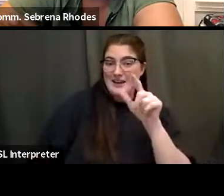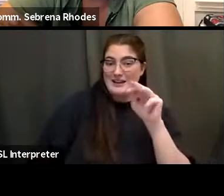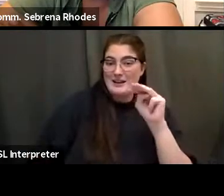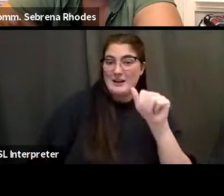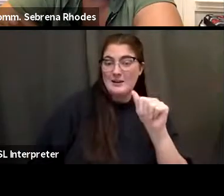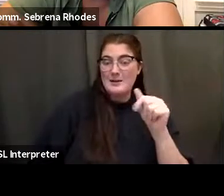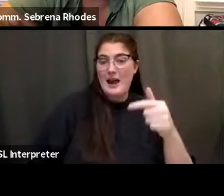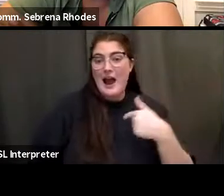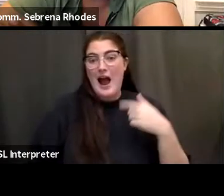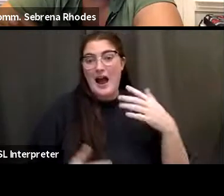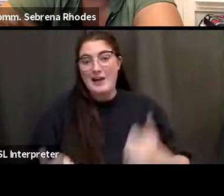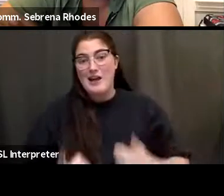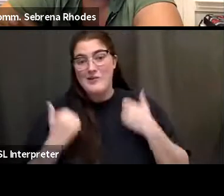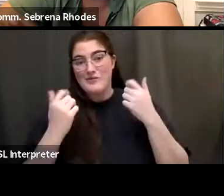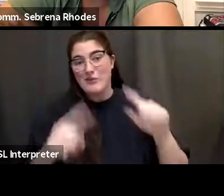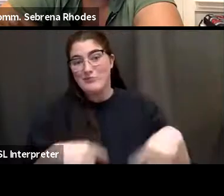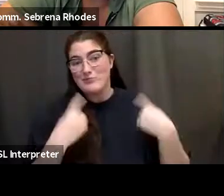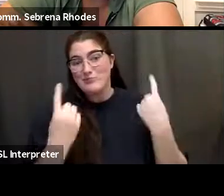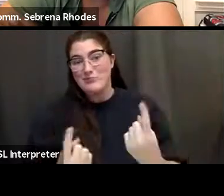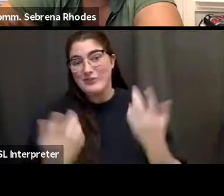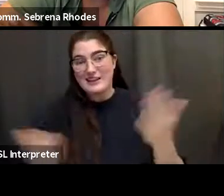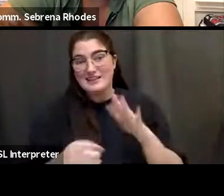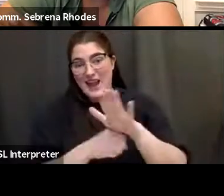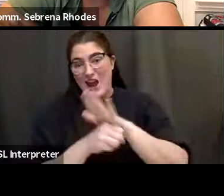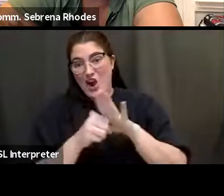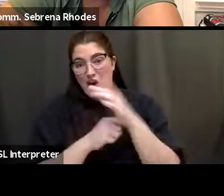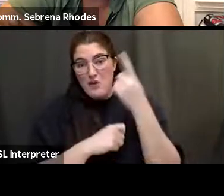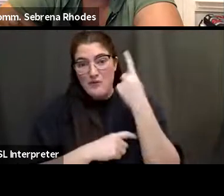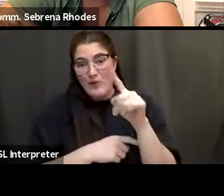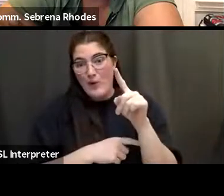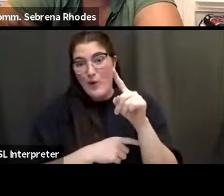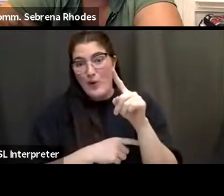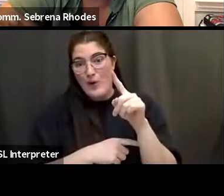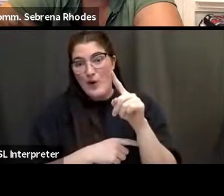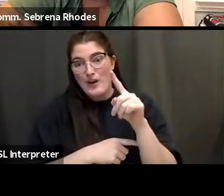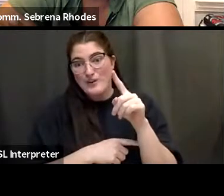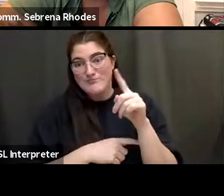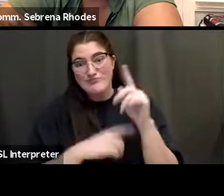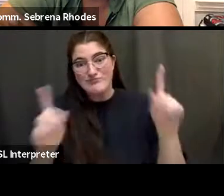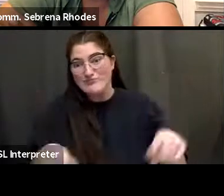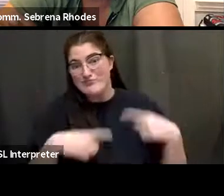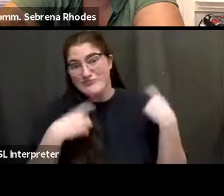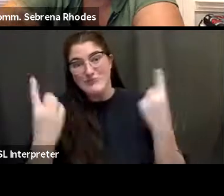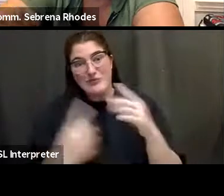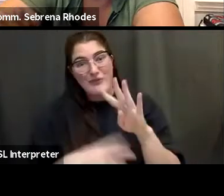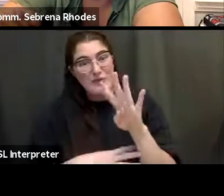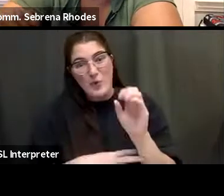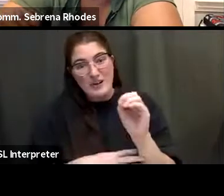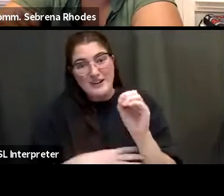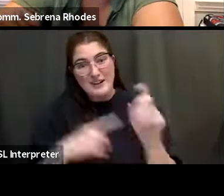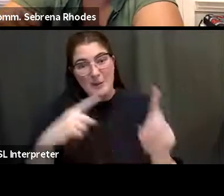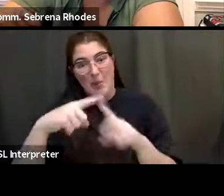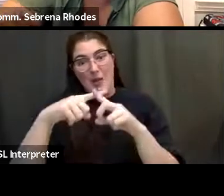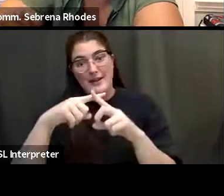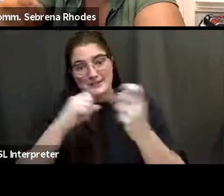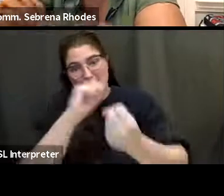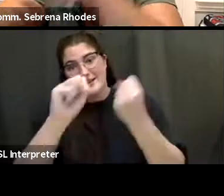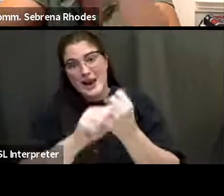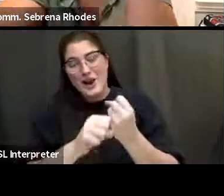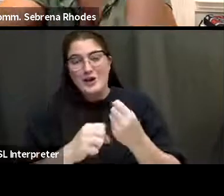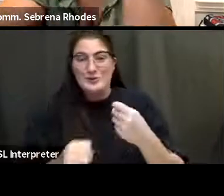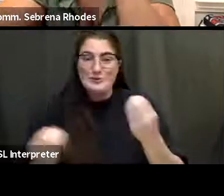in the Carver-Langston area for at least 40 plus years. So I am